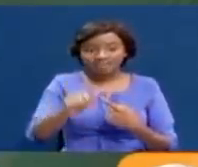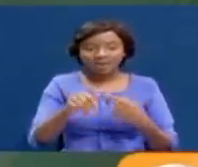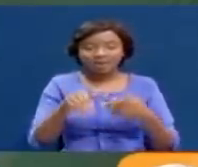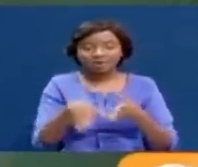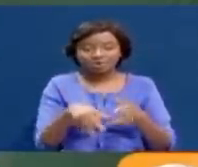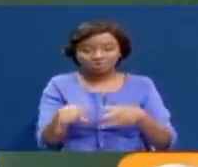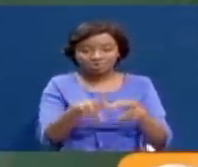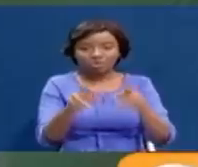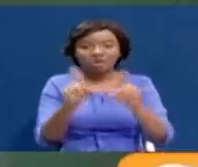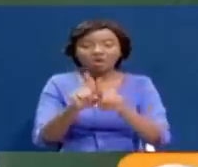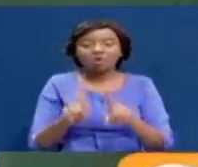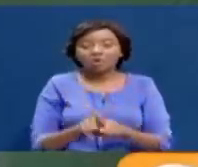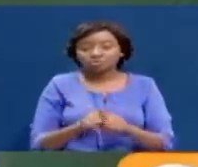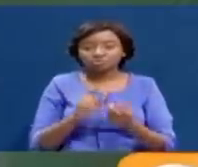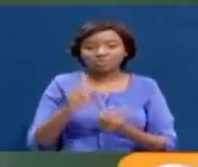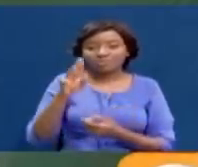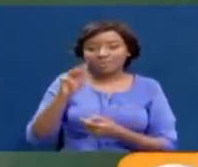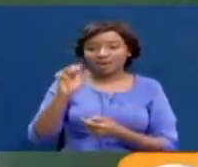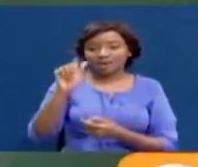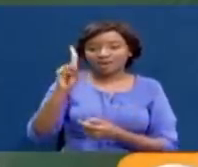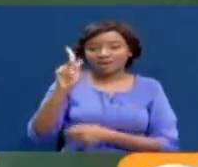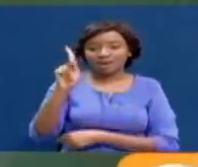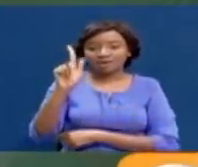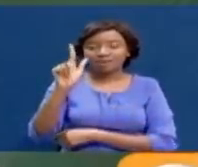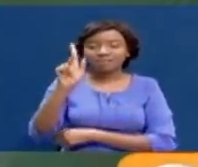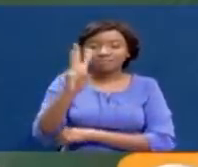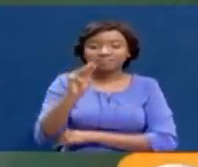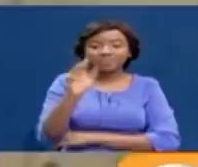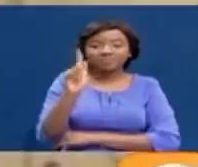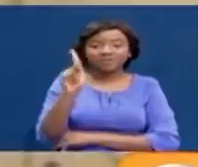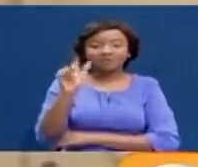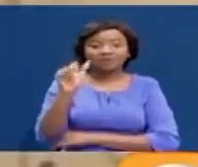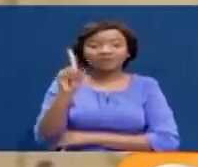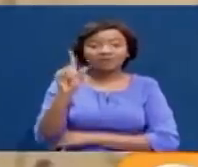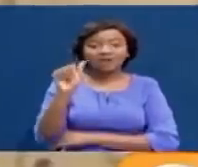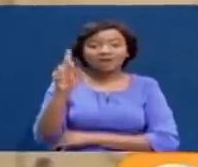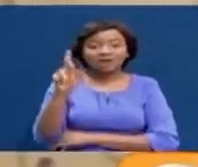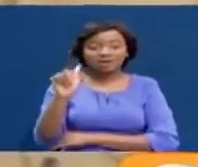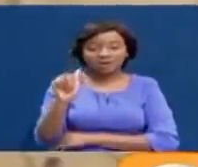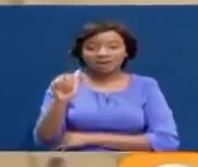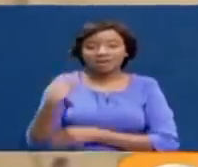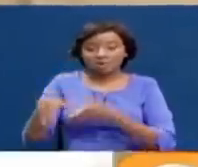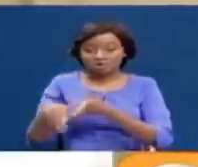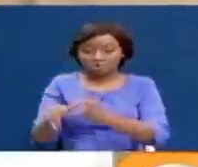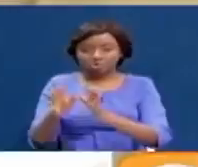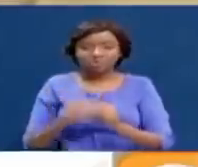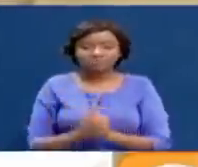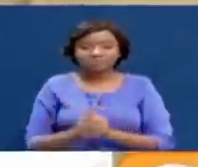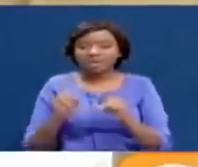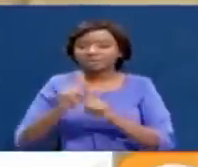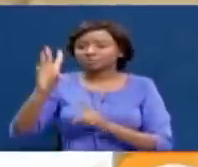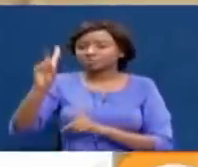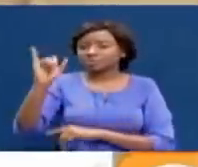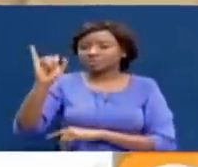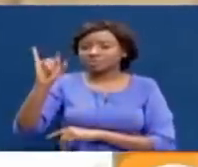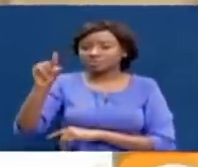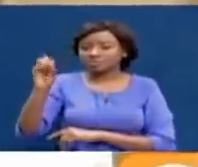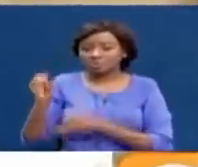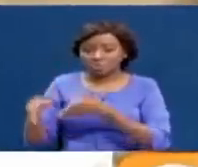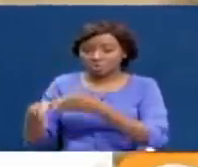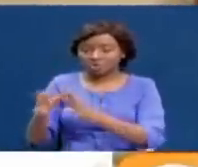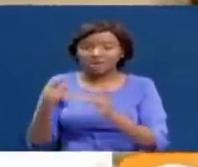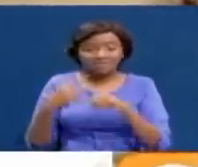east, Makadara Road to the south, and Digo Road to the west. Shida ya Mombasa ni maji. Wale wanasafirisha